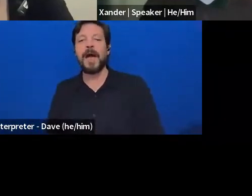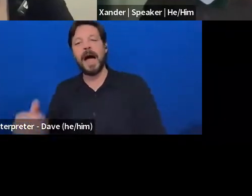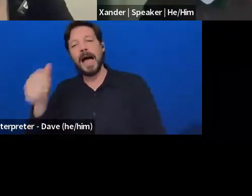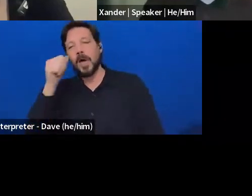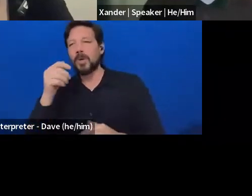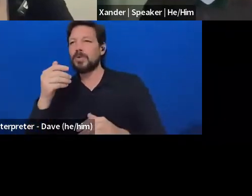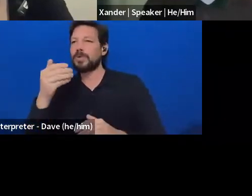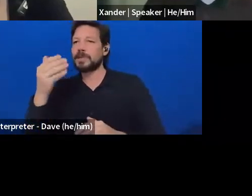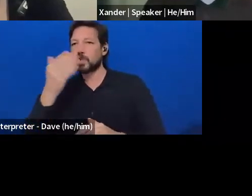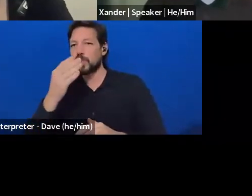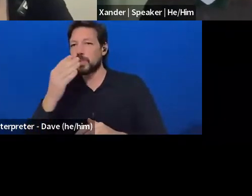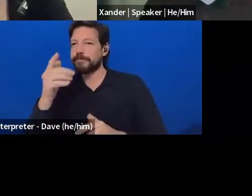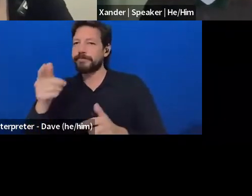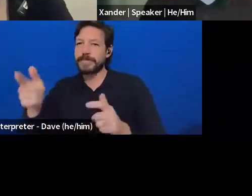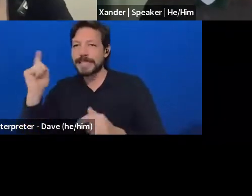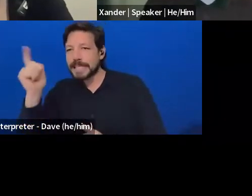handle.